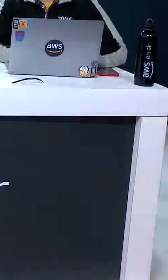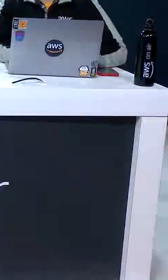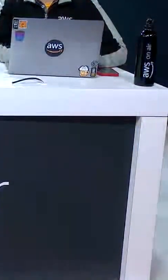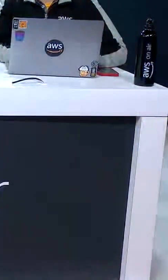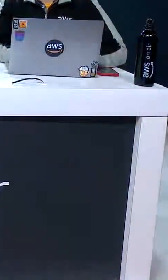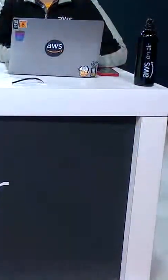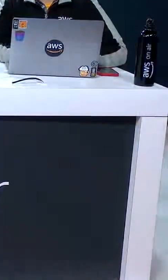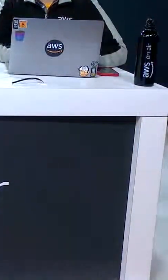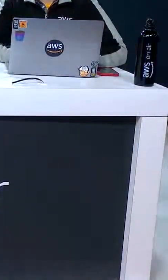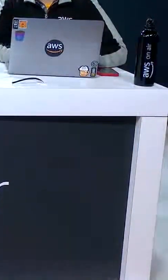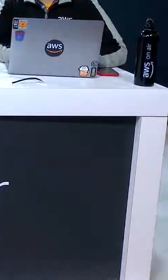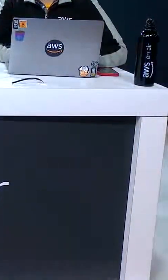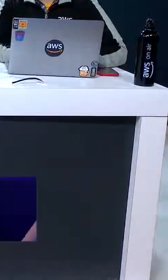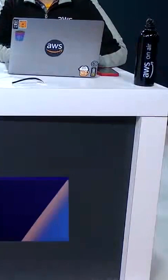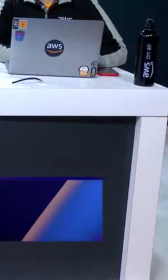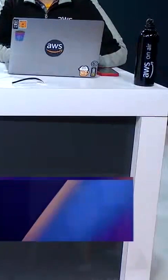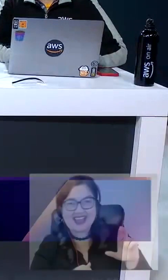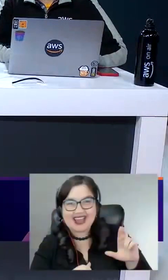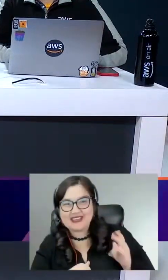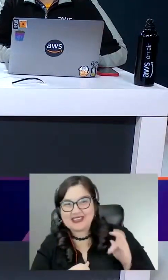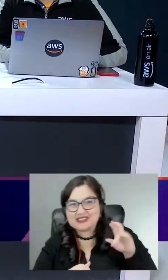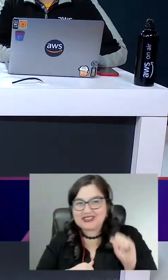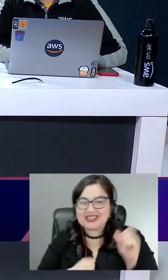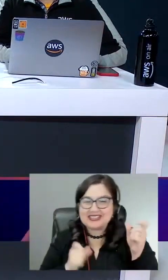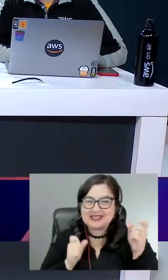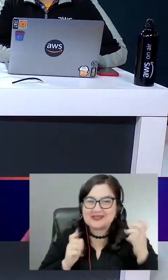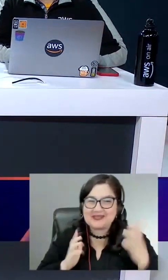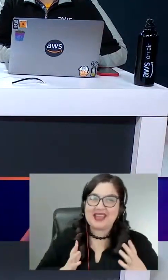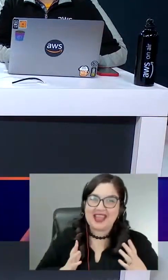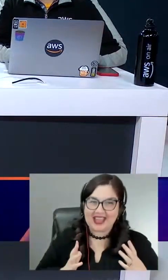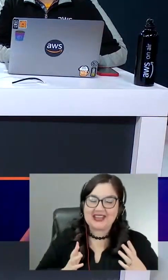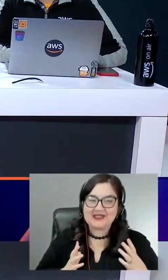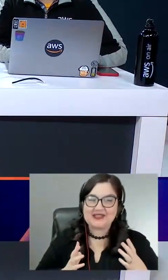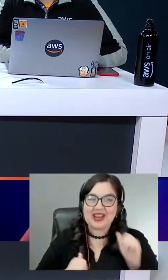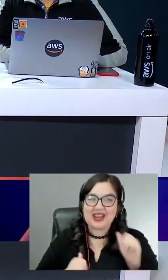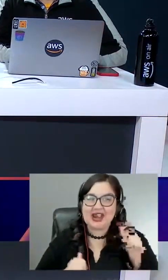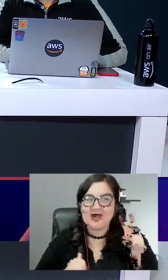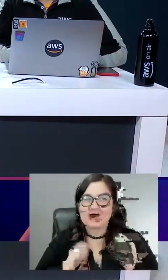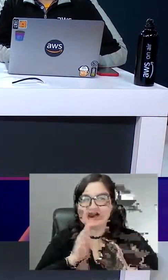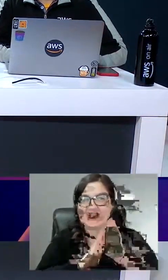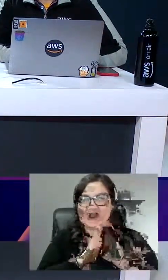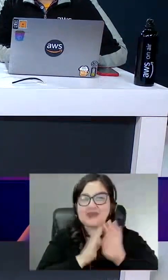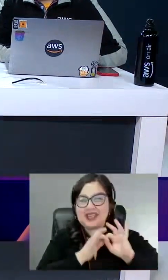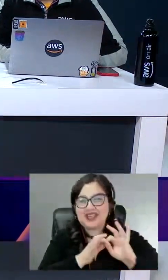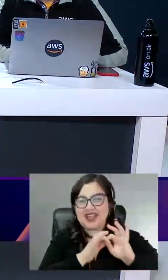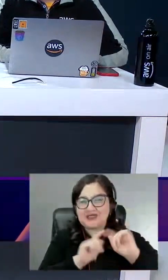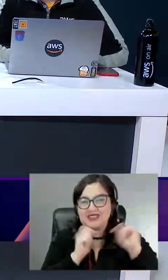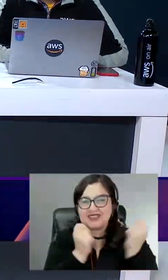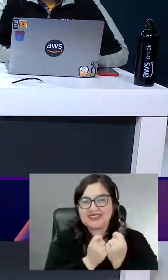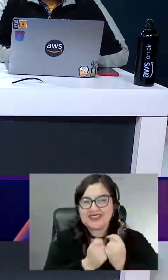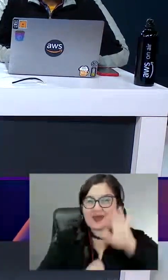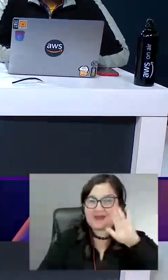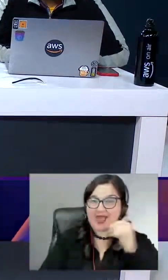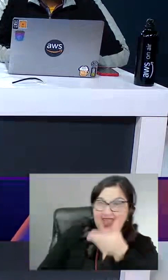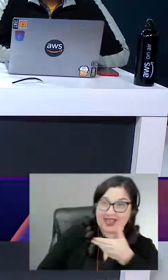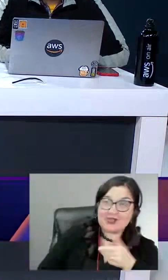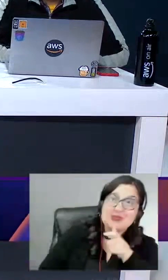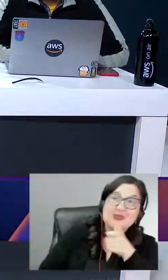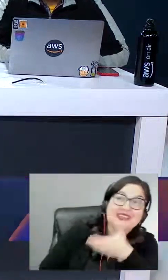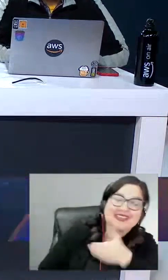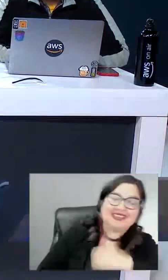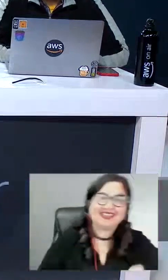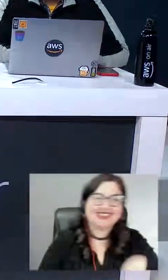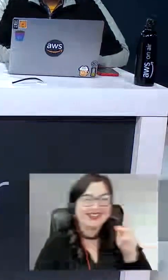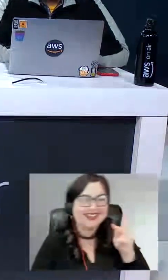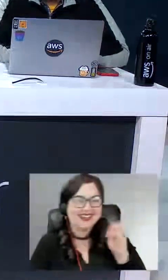My name is Kris Howard, and I'm a manager in the AWS Developer Relations team. I'm here with my co-host. Please introduce yourself down the end. My name is Kunal Batra. I'm a senior